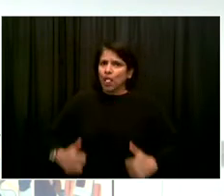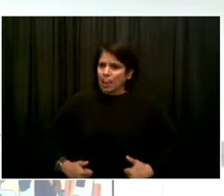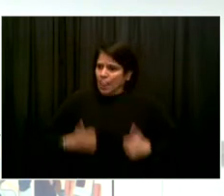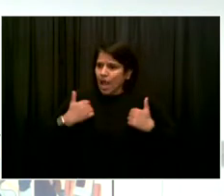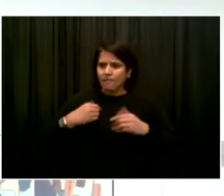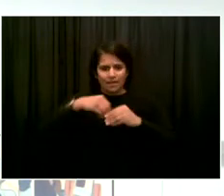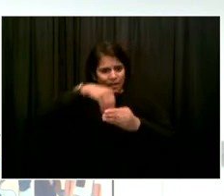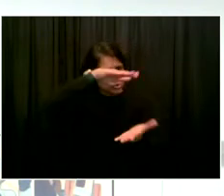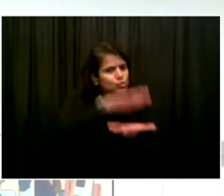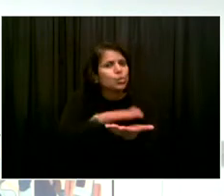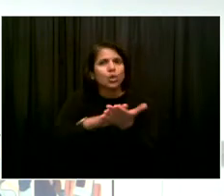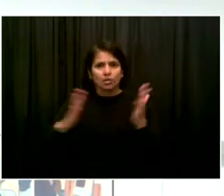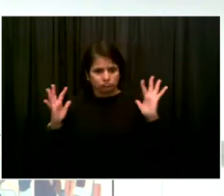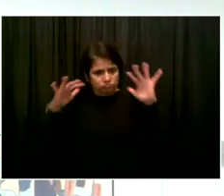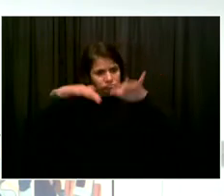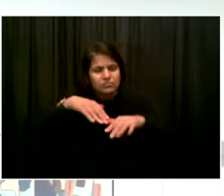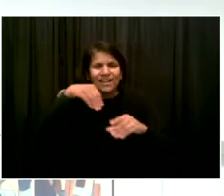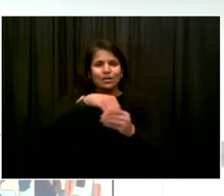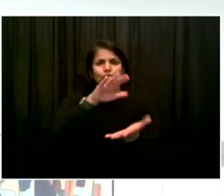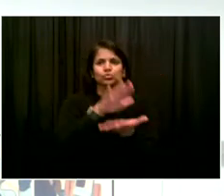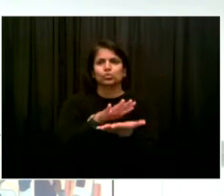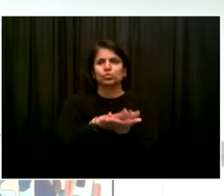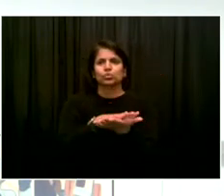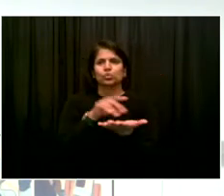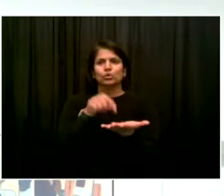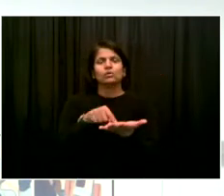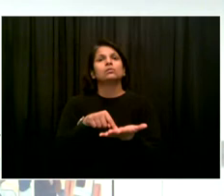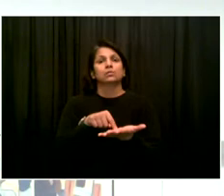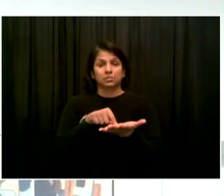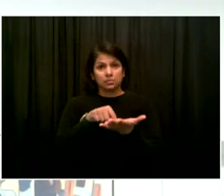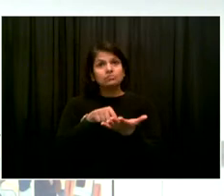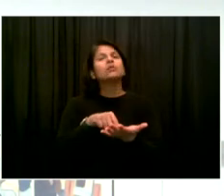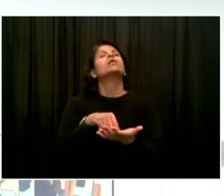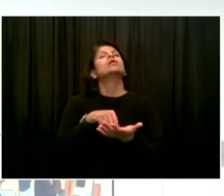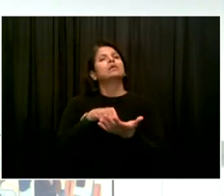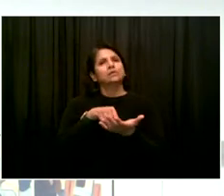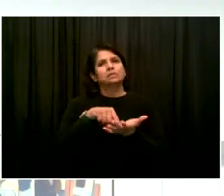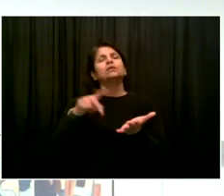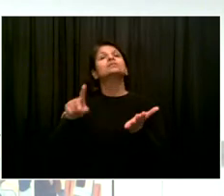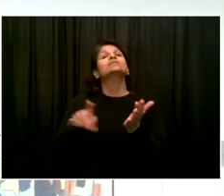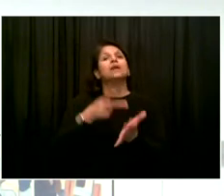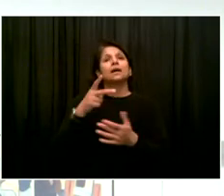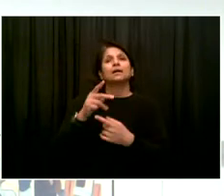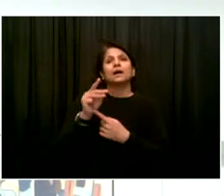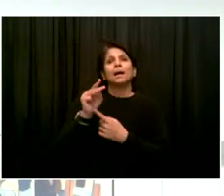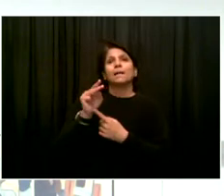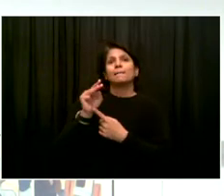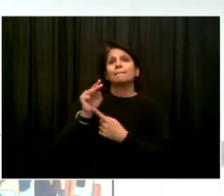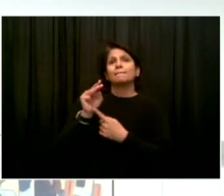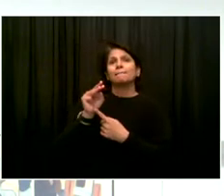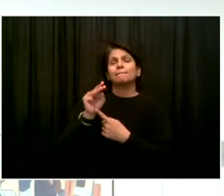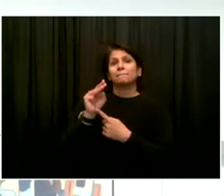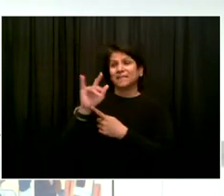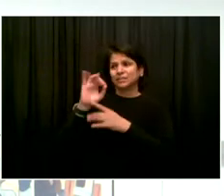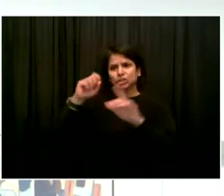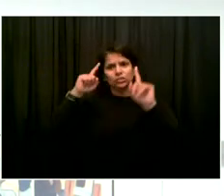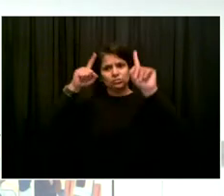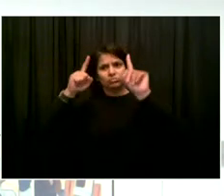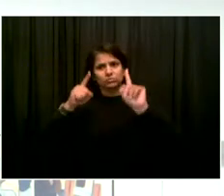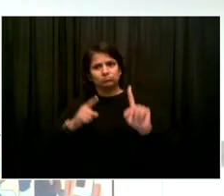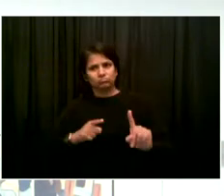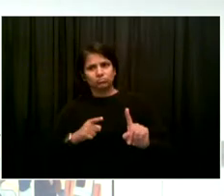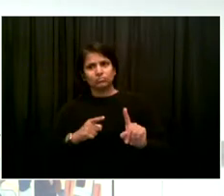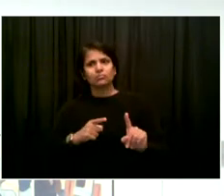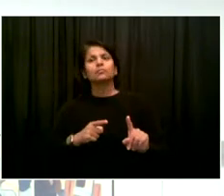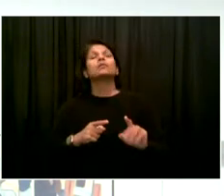reaffirms that dual mission as we return to school in the new year, even as we do make some adjustments due to Omicron. And